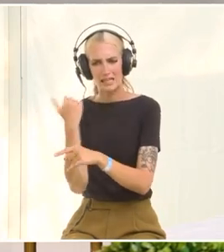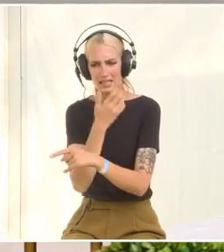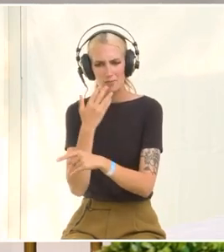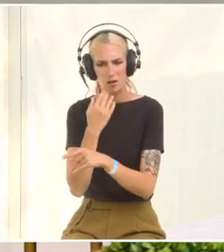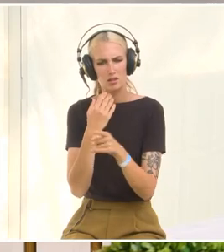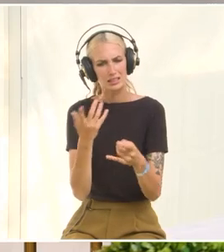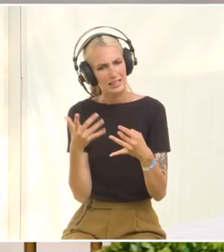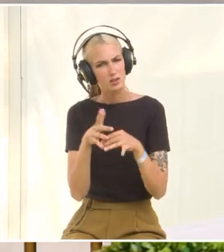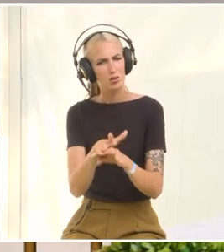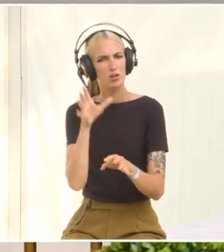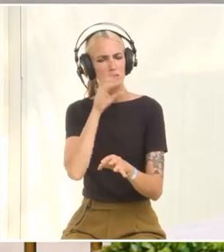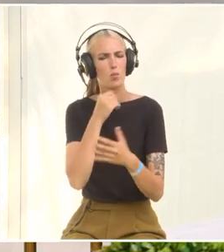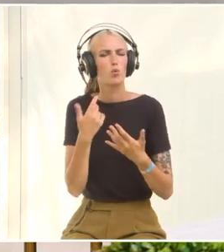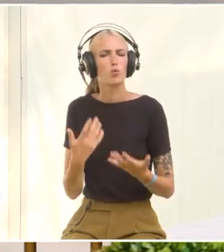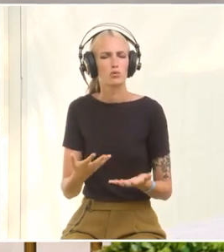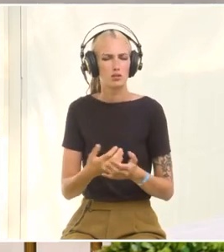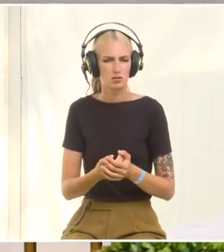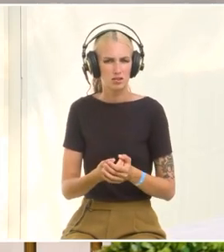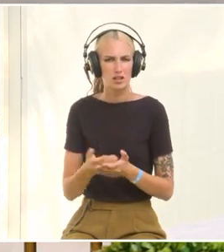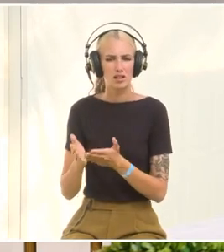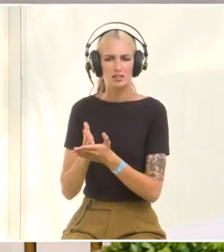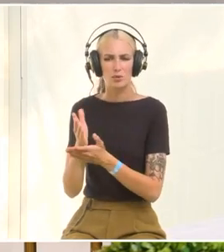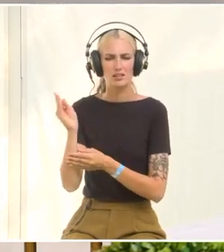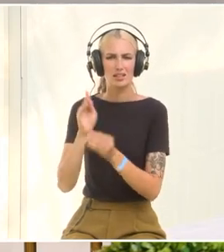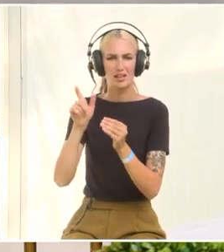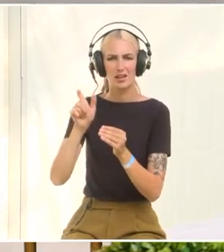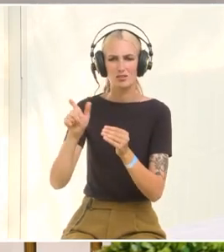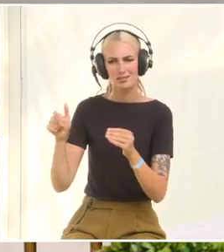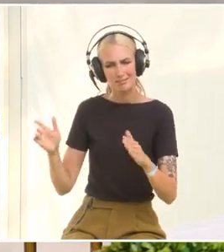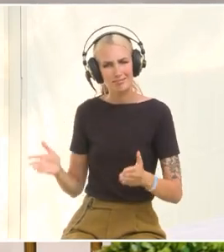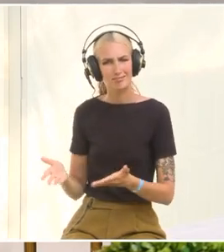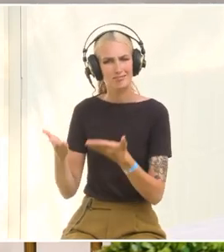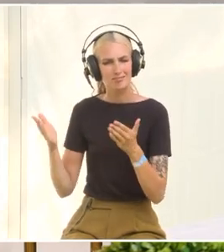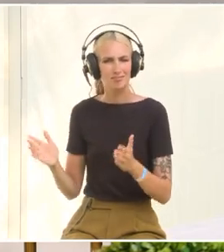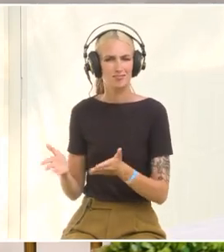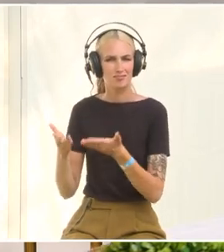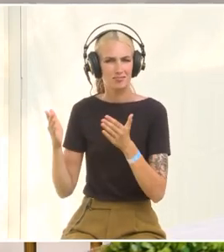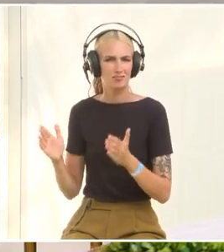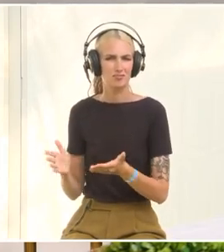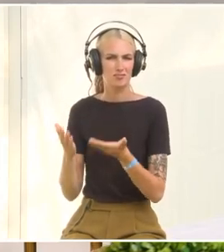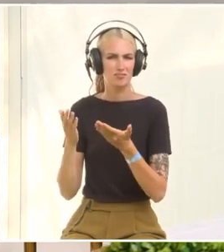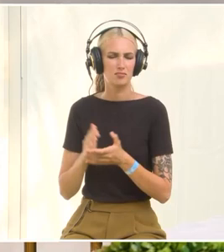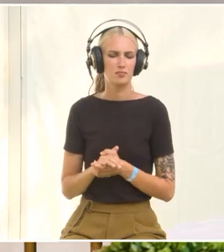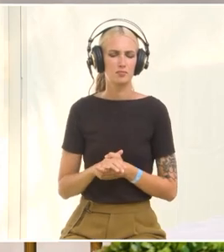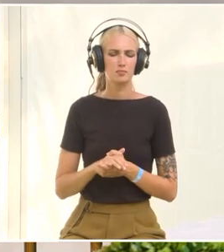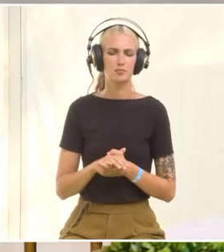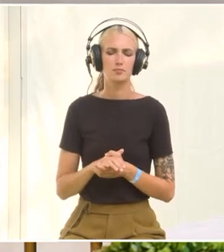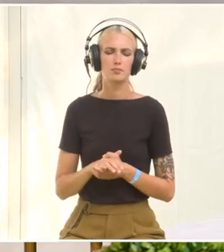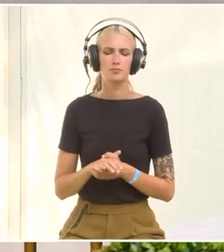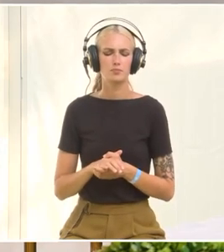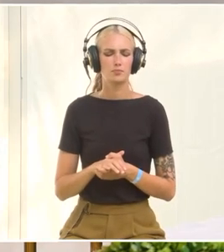much pushing our policymakers. The second thing was that we understood that in many things we